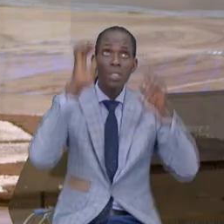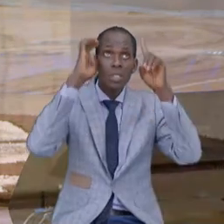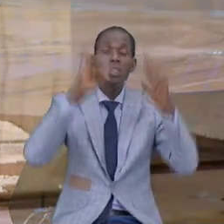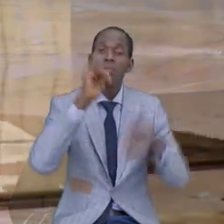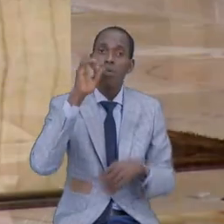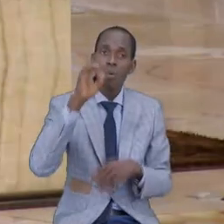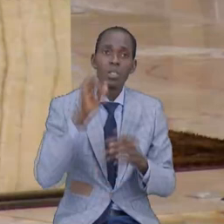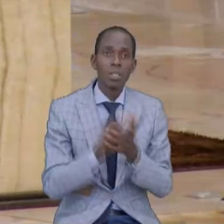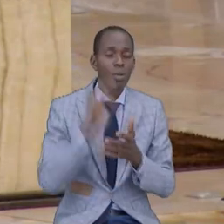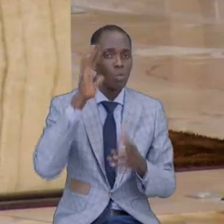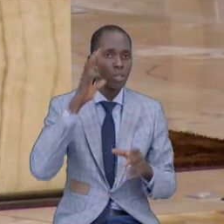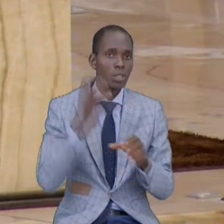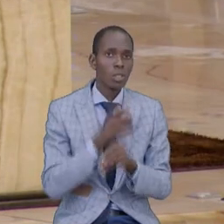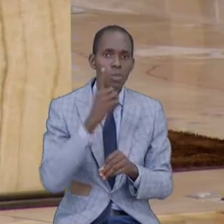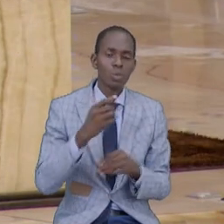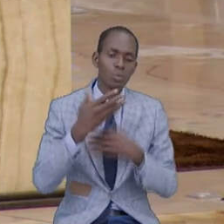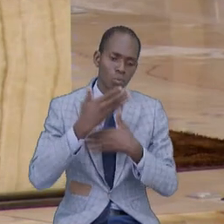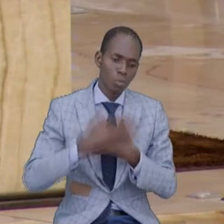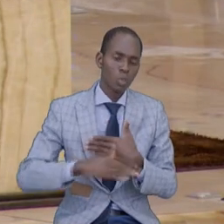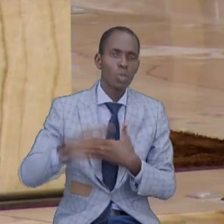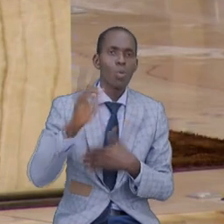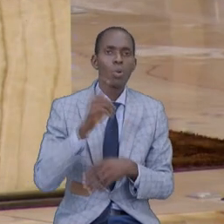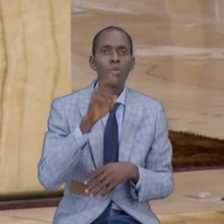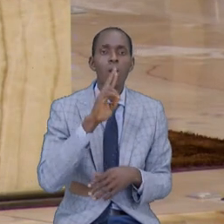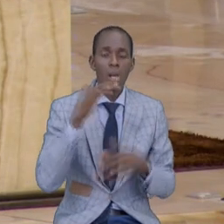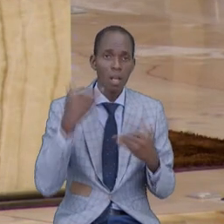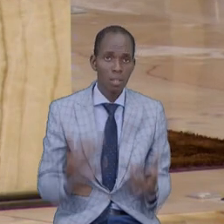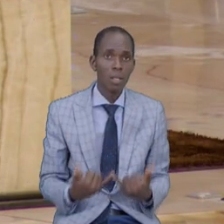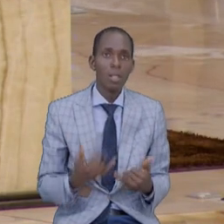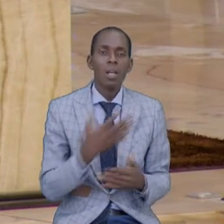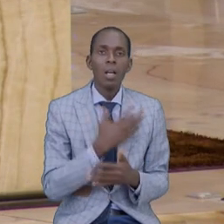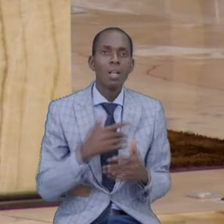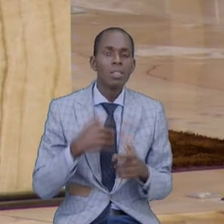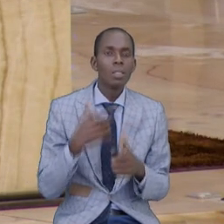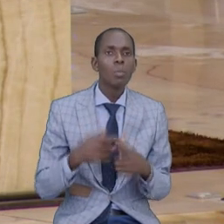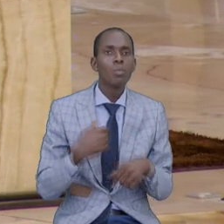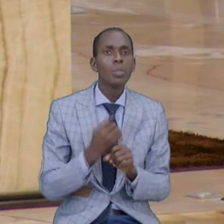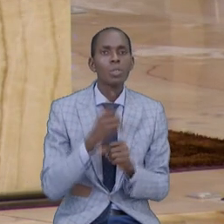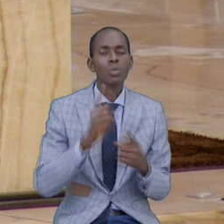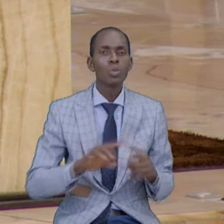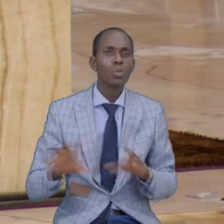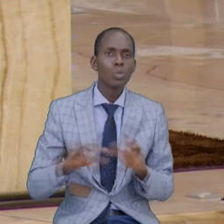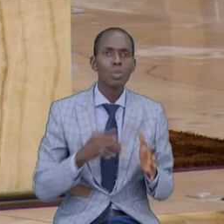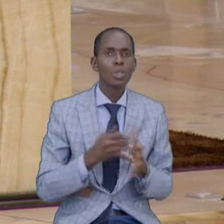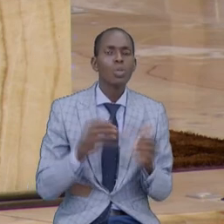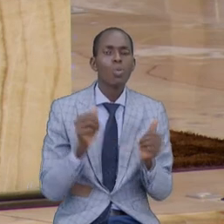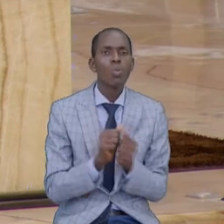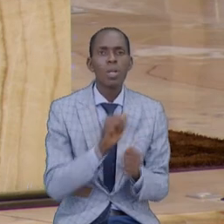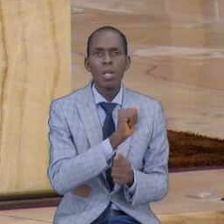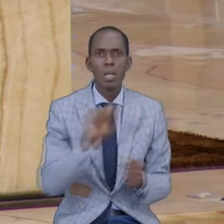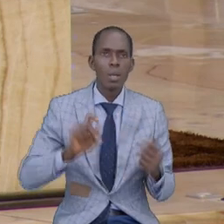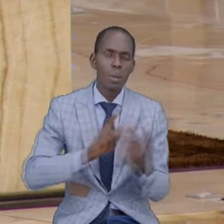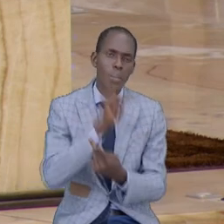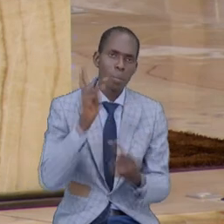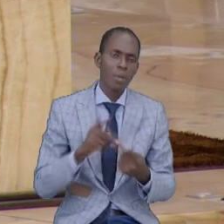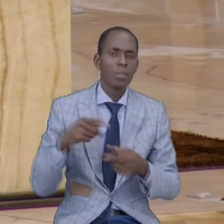you beyond where you are now, and then he'll make you to do it with a perfect